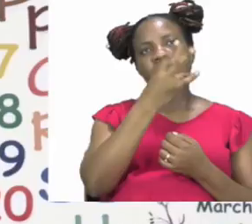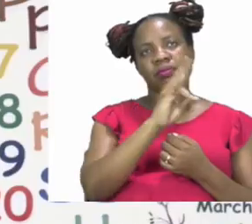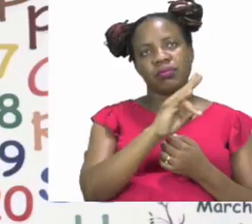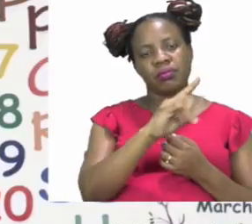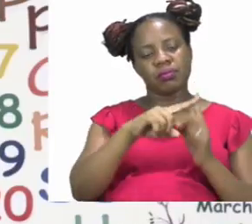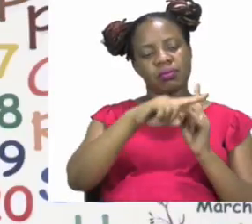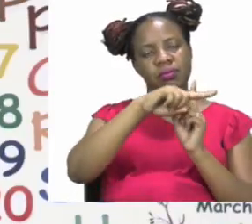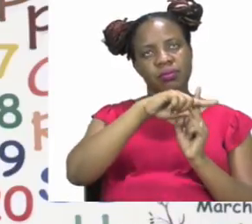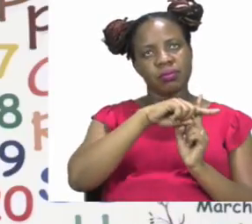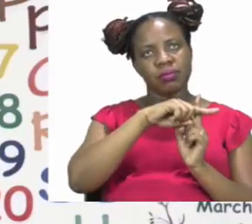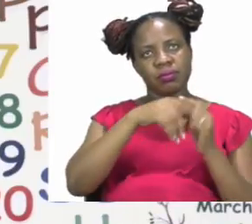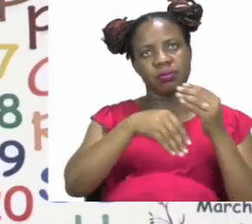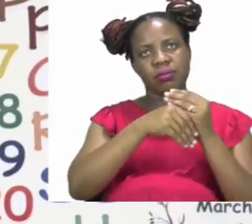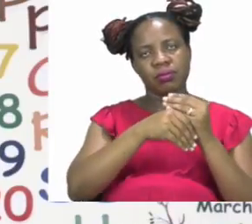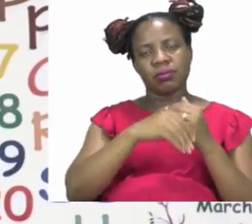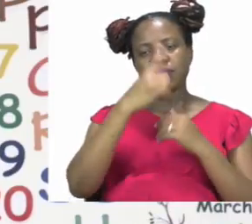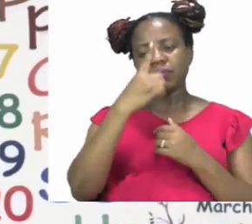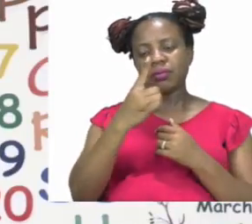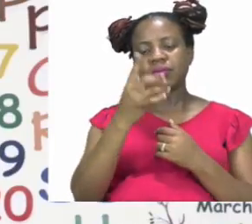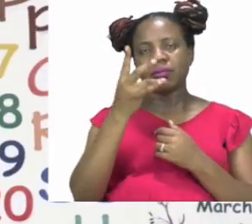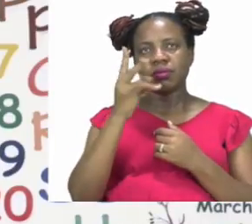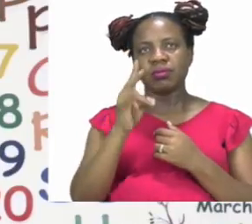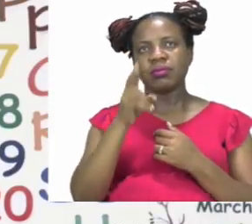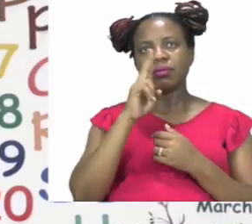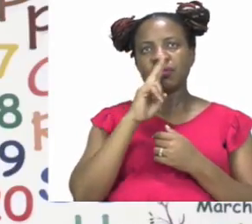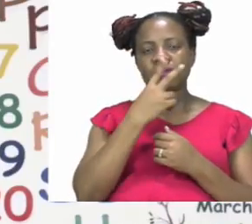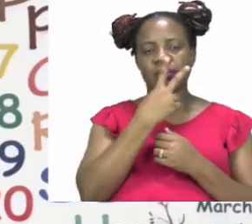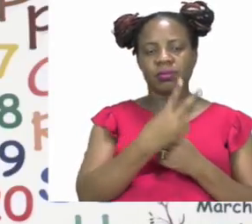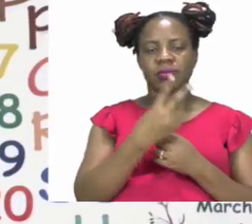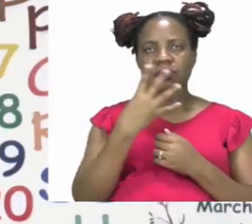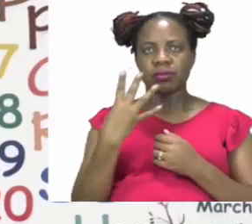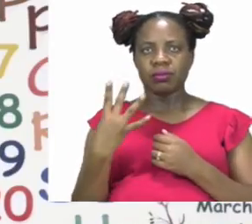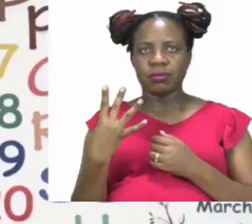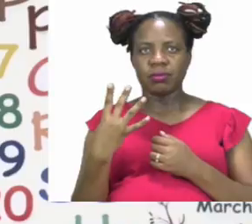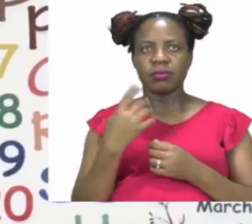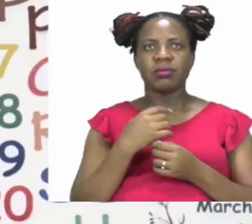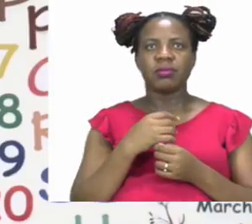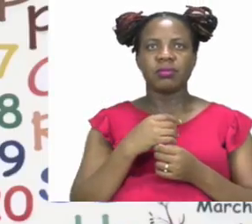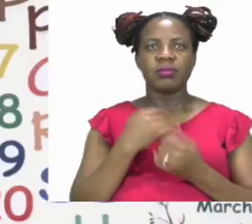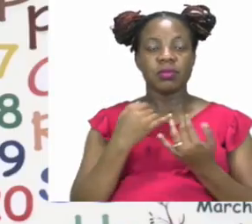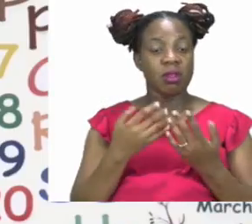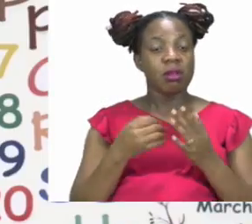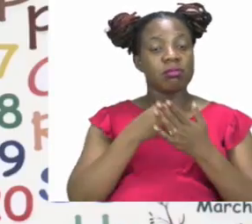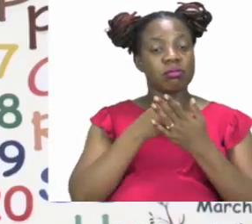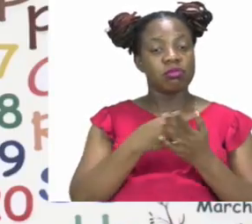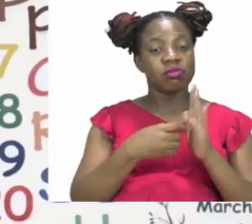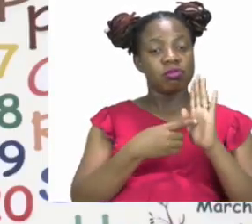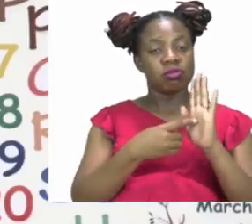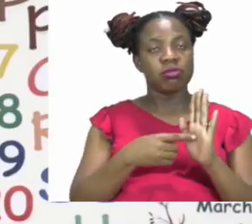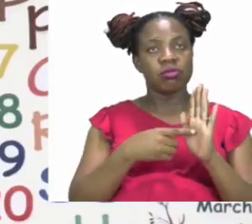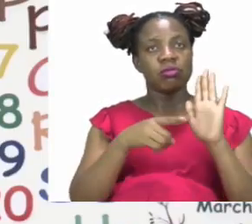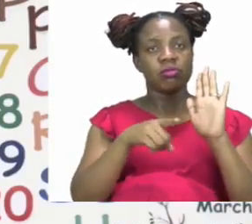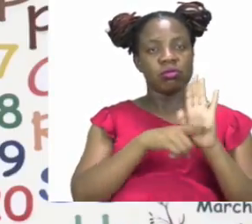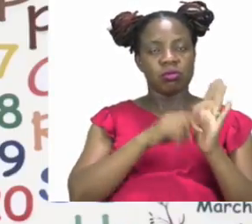17 is equal to 24. Now let's try a subtraction sum.